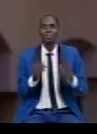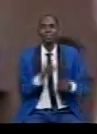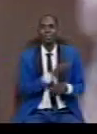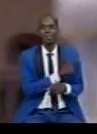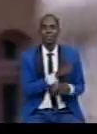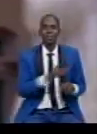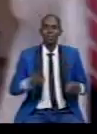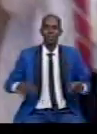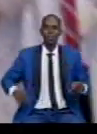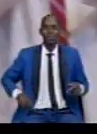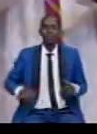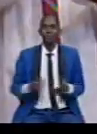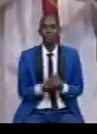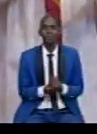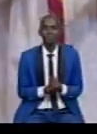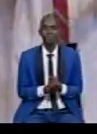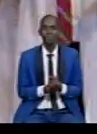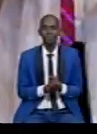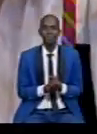Lord.